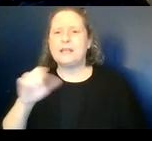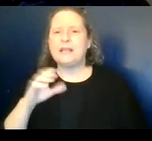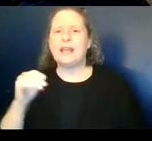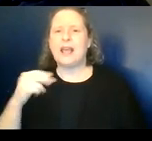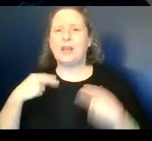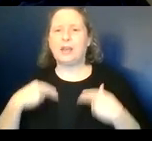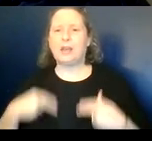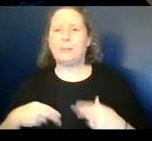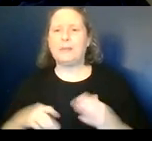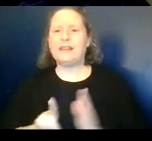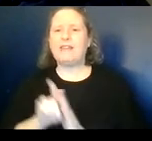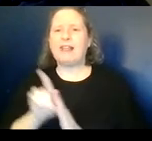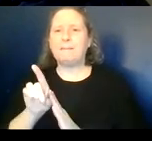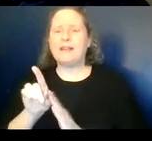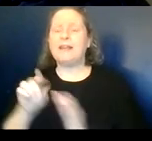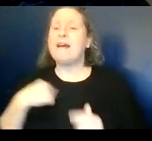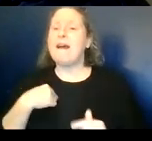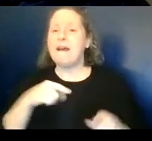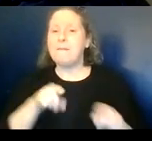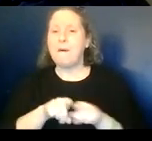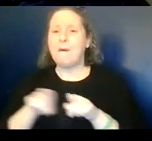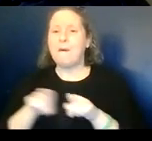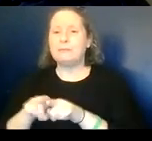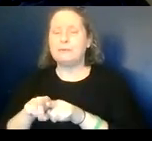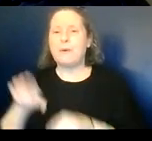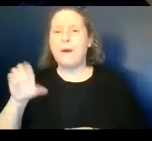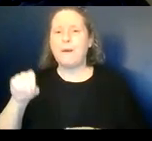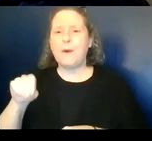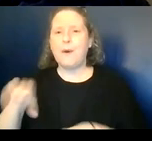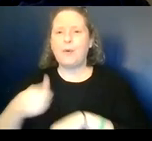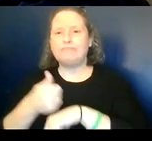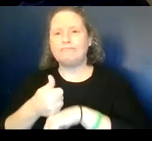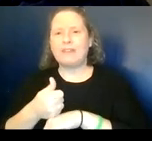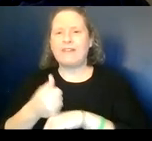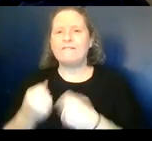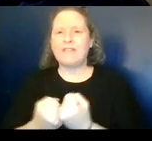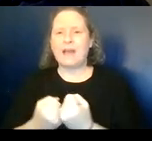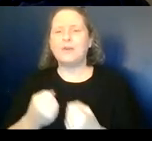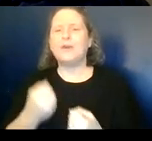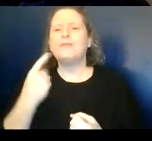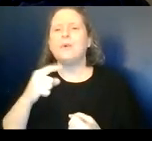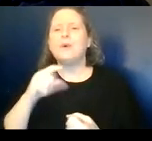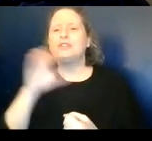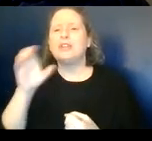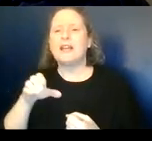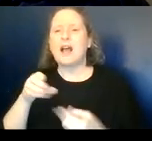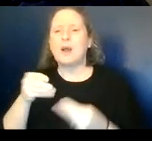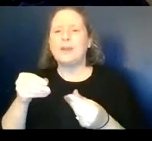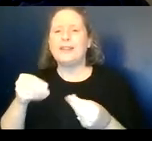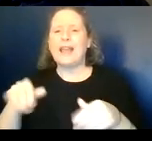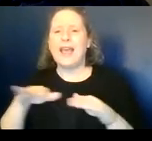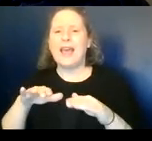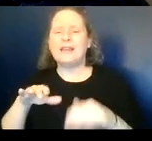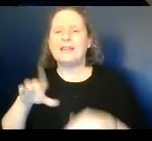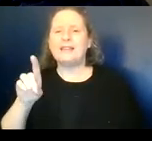Development. I am also a co-founder of Chicagoland Disabled People